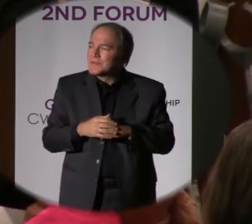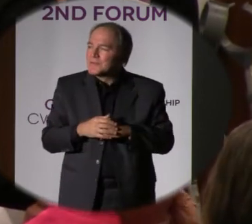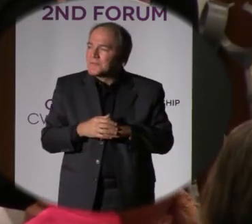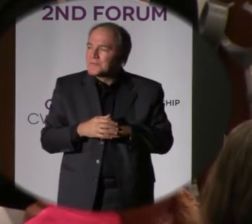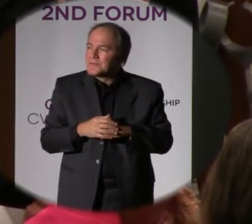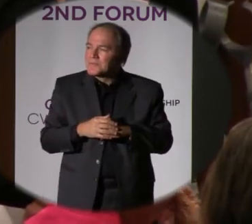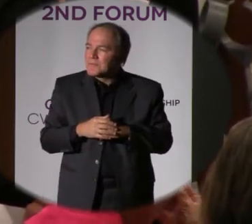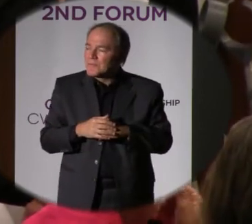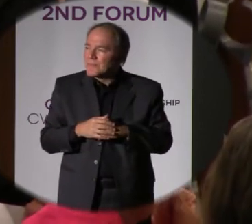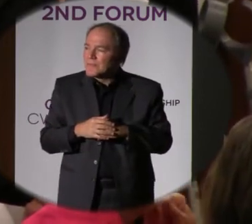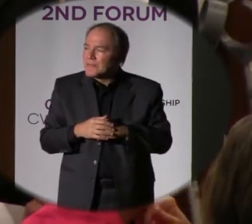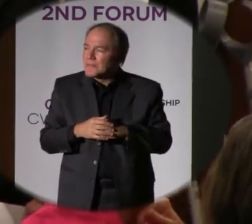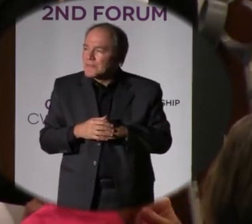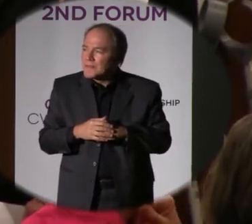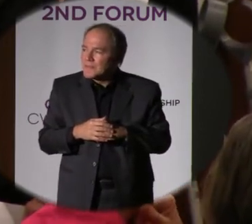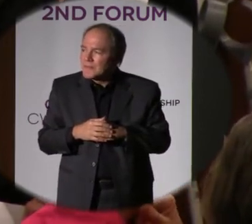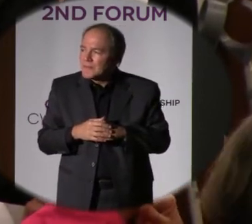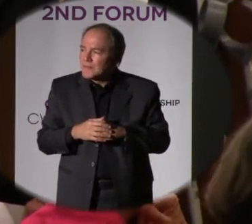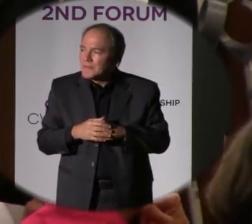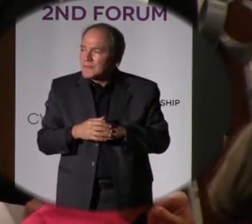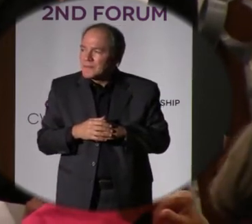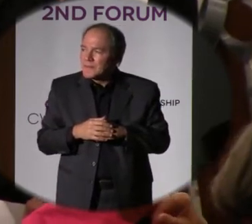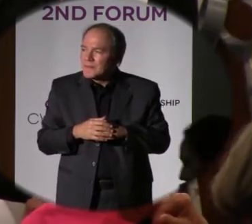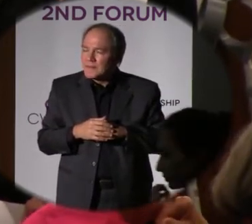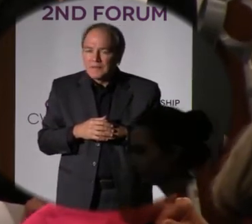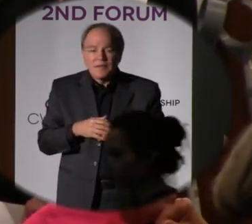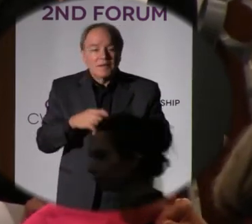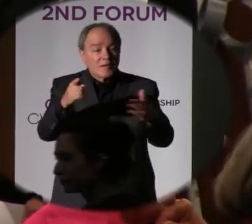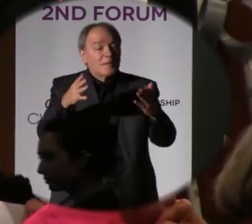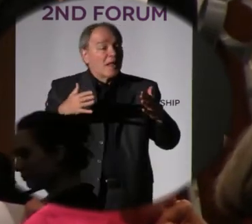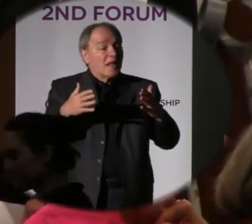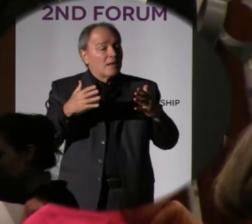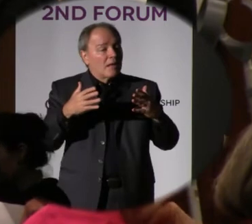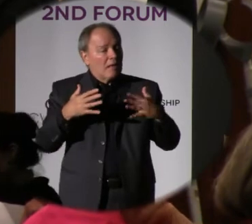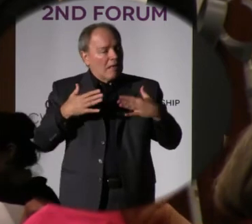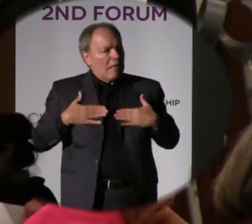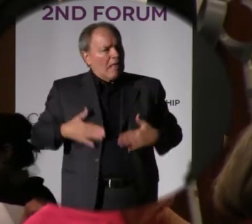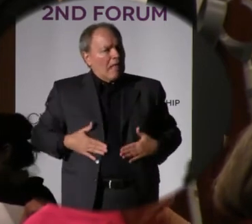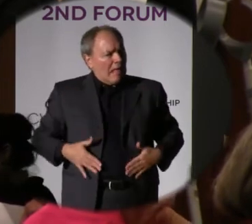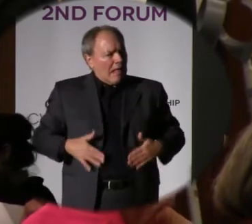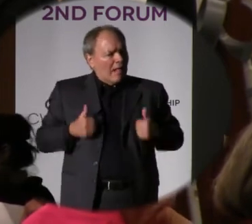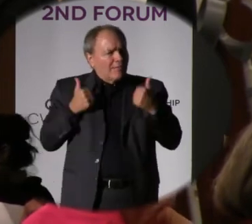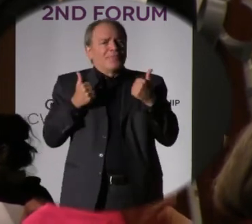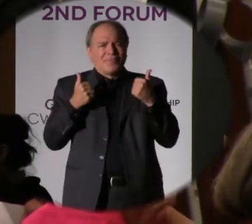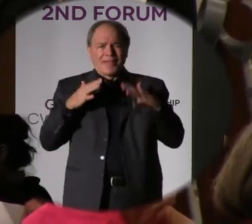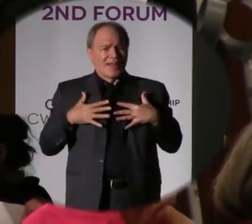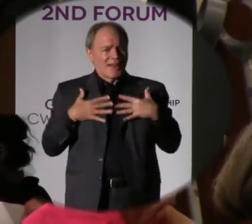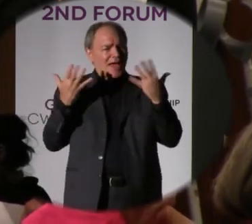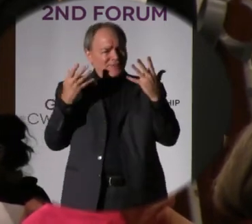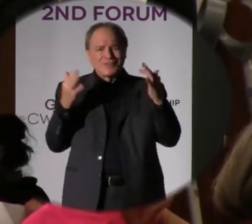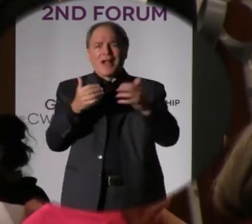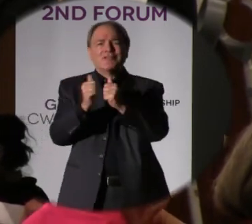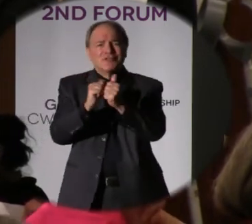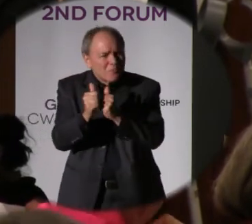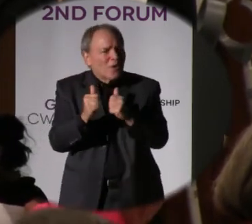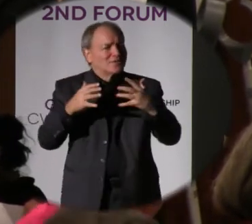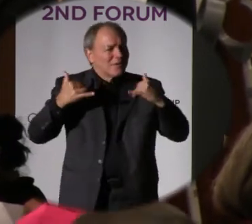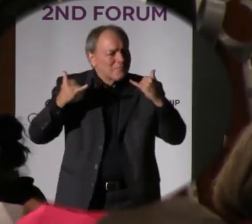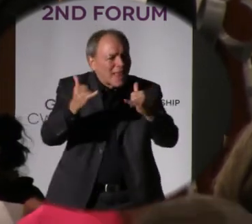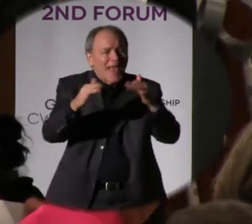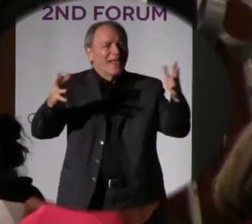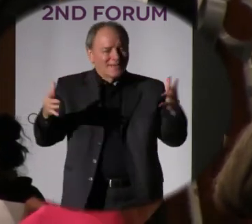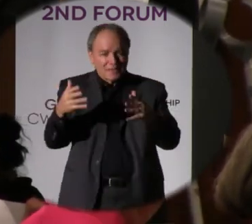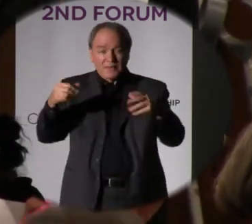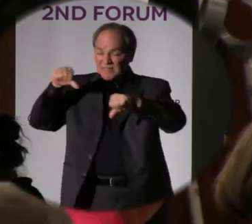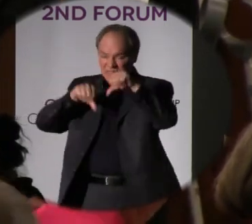is vital to raise the profile of the importance of physical activity and healthy lifestyle for children with disabilities. Science says that, medicine says that, public